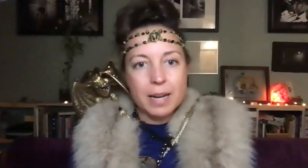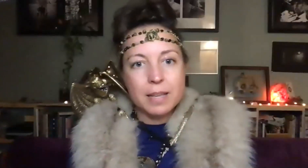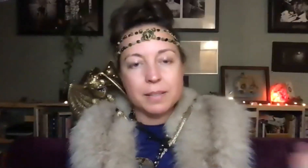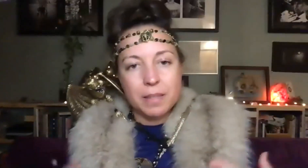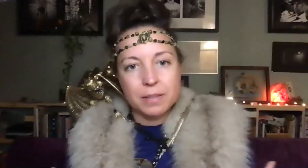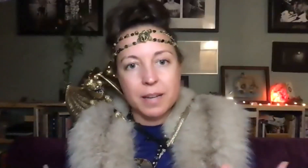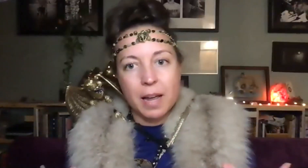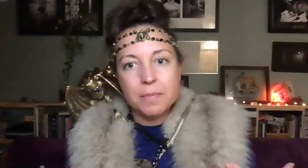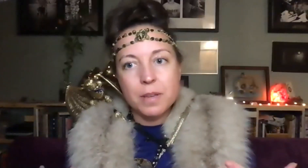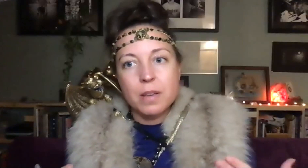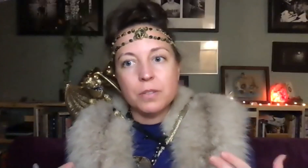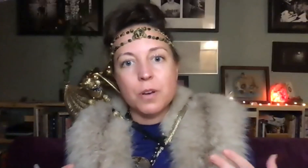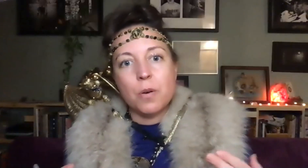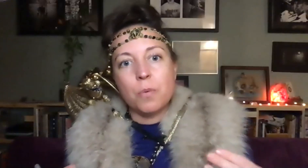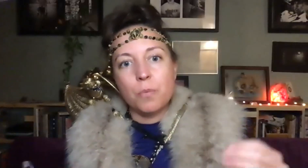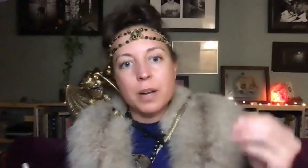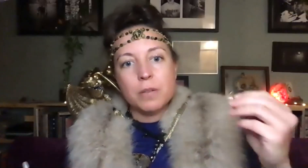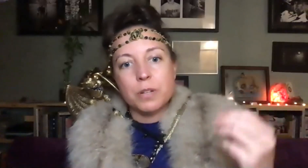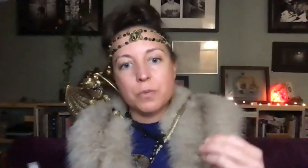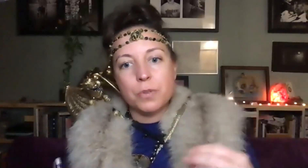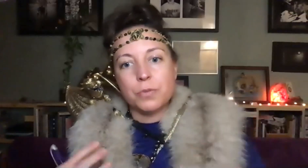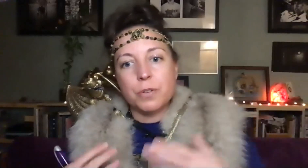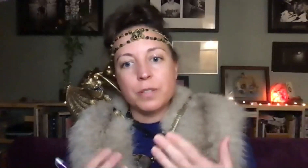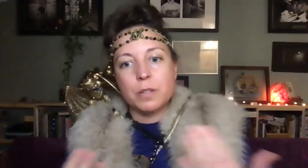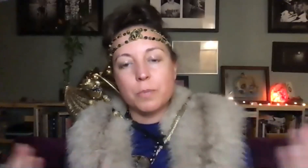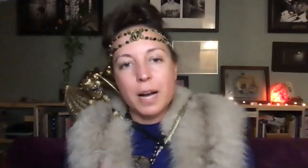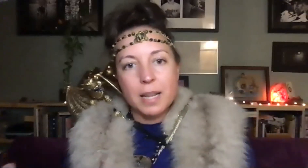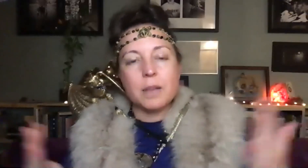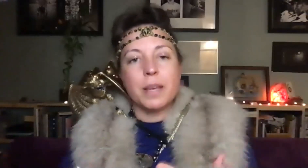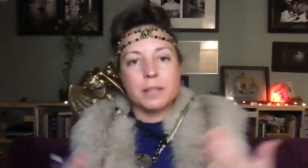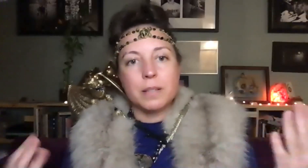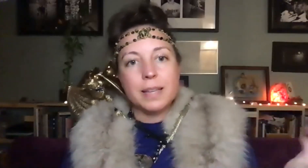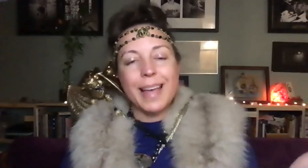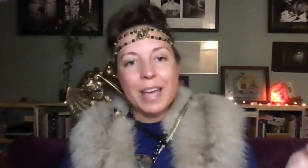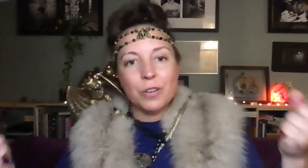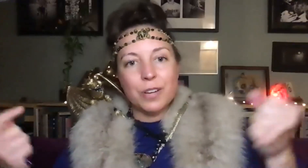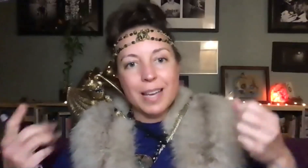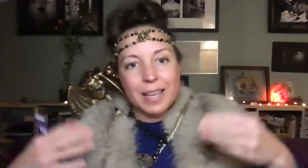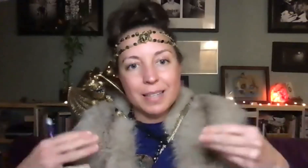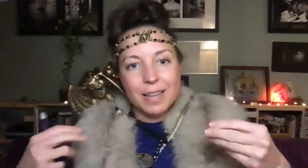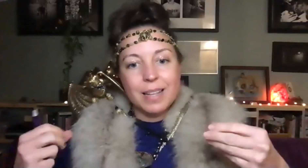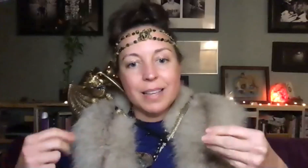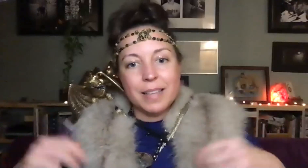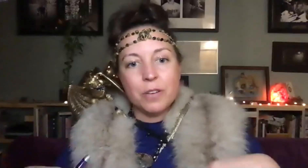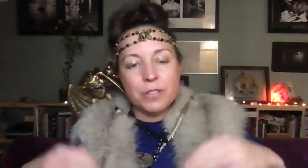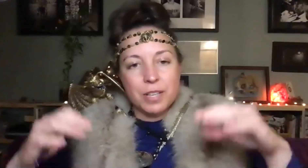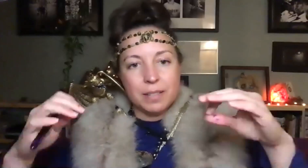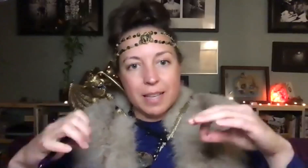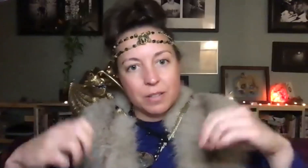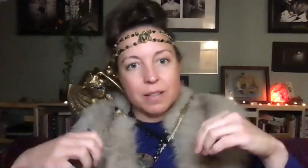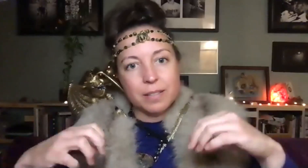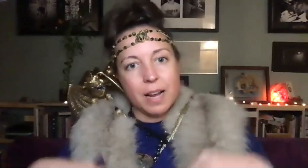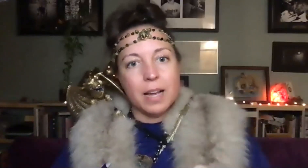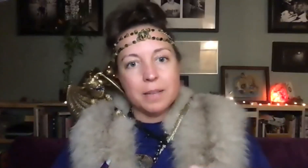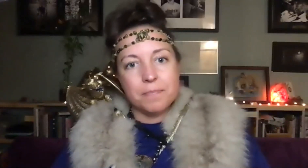their bodies at this time. So running rituals through your physical body basically is anchoring in these energies